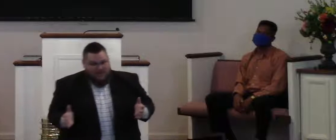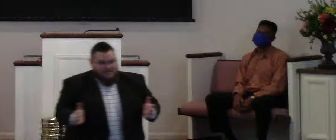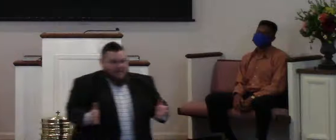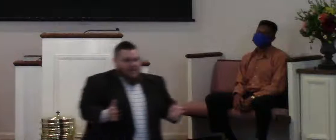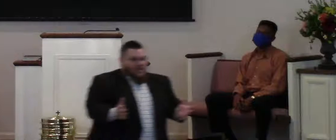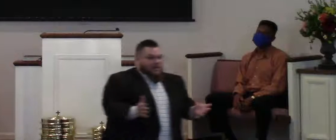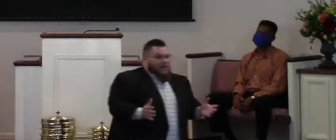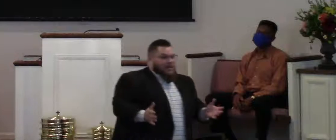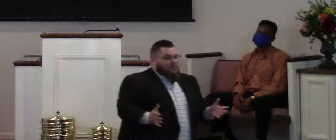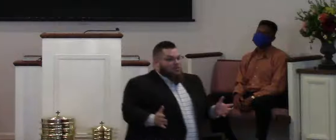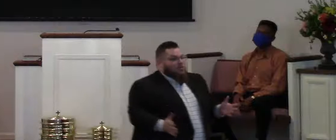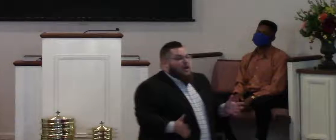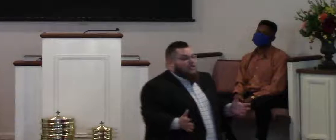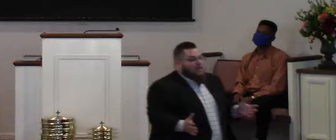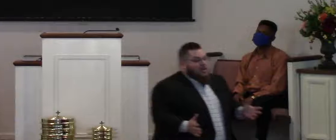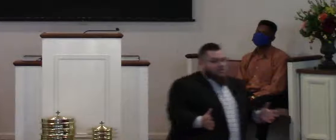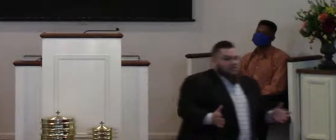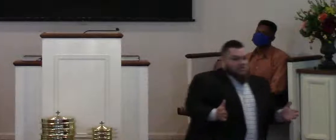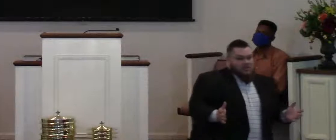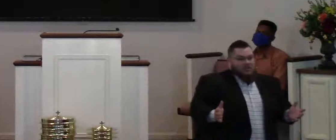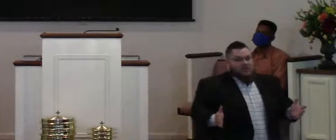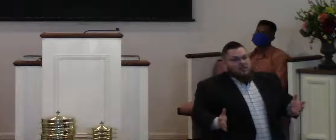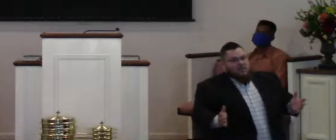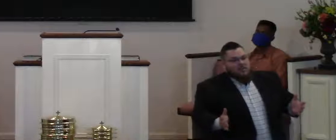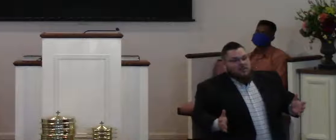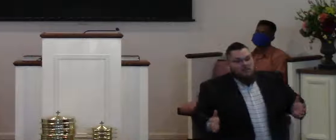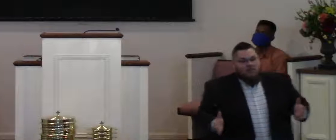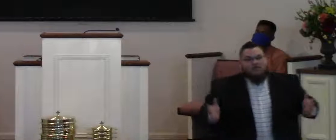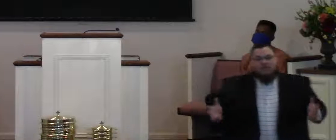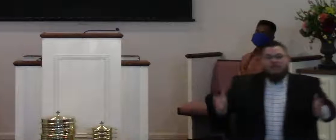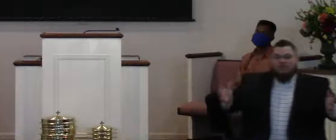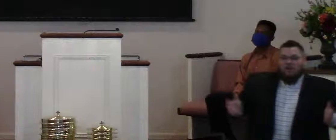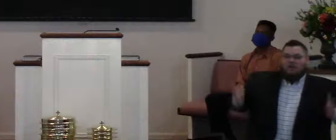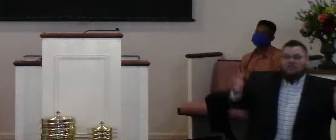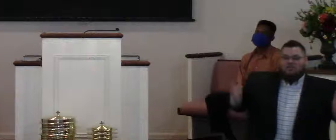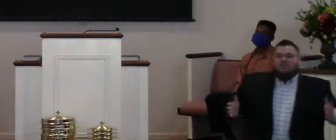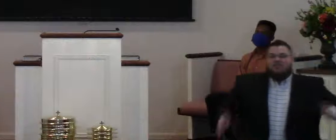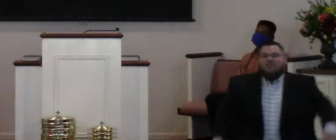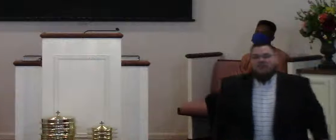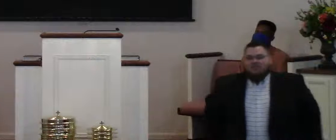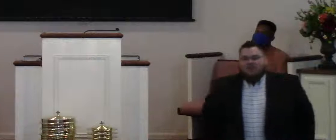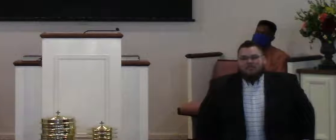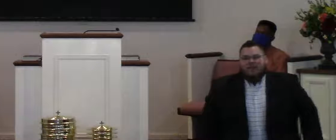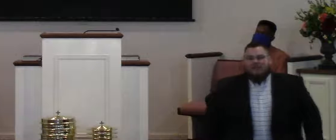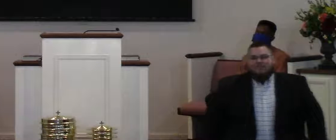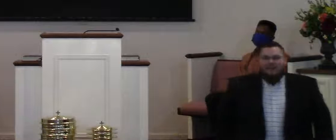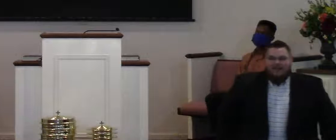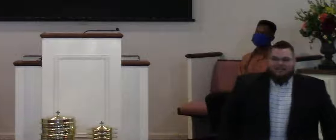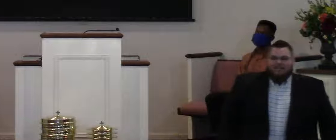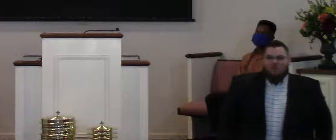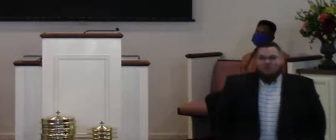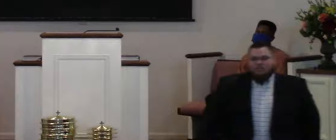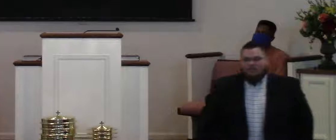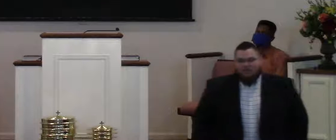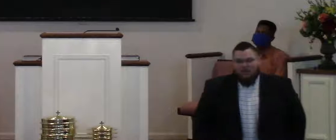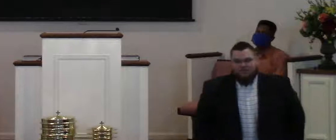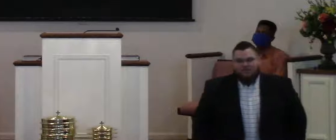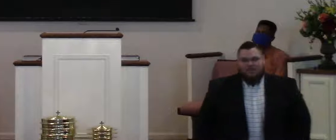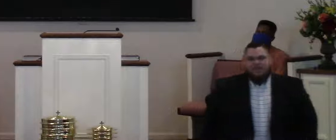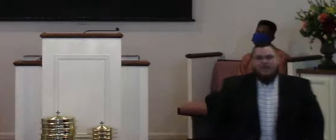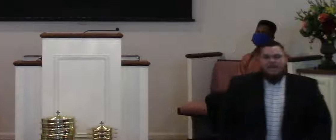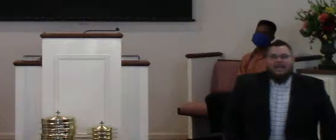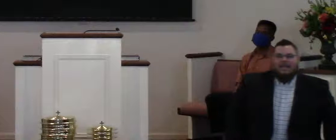all right? Now we go to what church? Warm Springs Road, Church of Christ. All right, so we got to figure out how to say Warm Springs